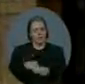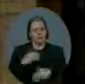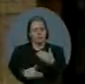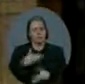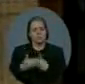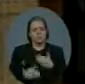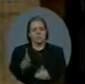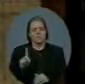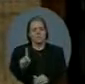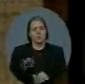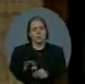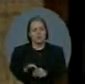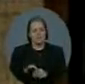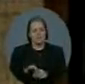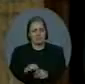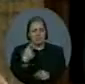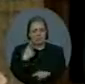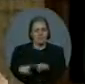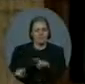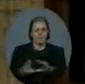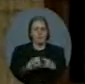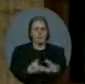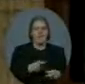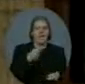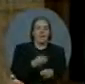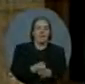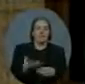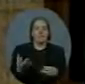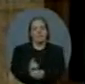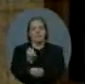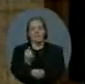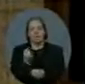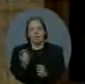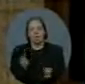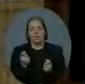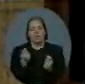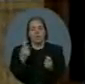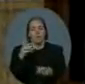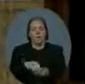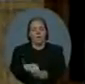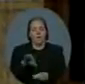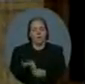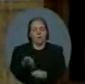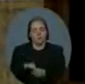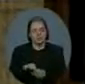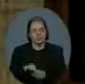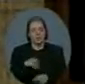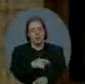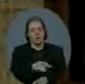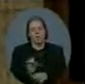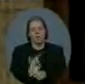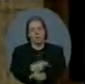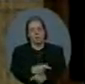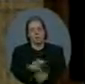party can't come along and buy an election. This party jigged the rules, Mr. Speaker, and when they were caught,